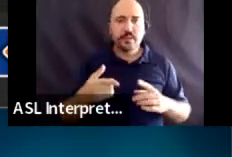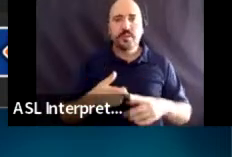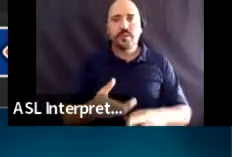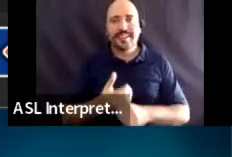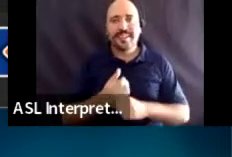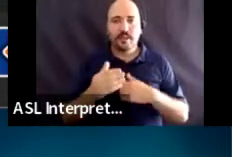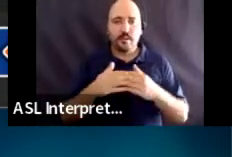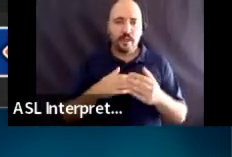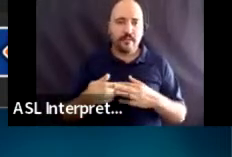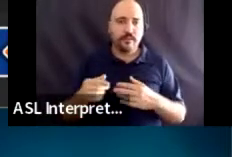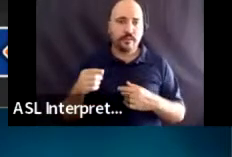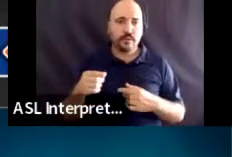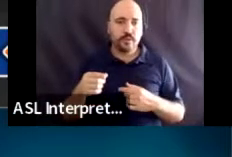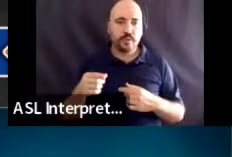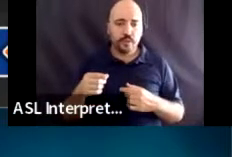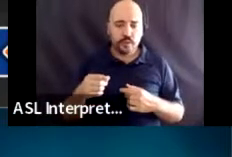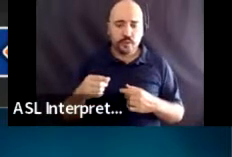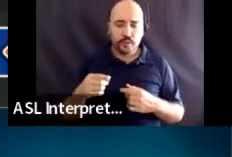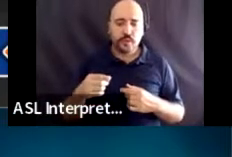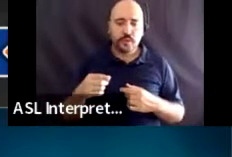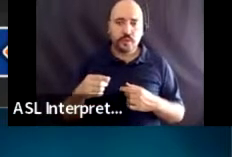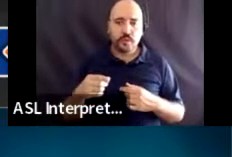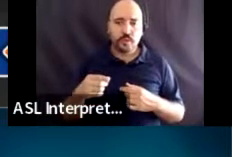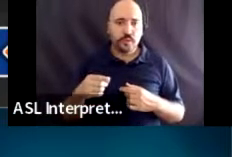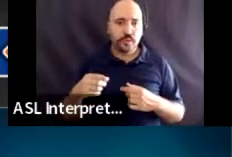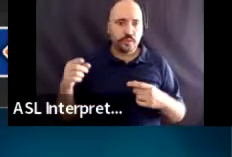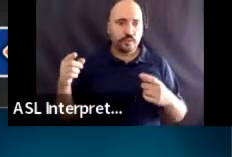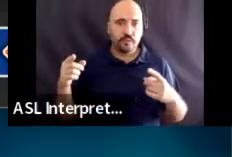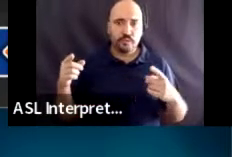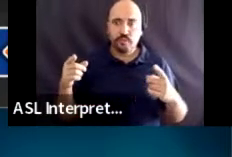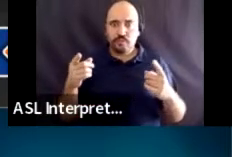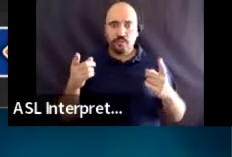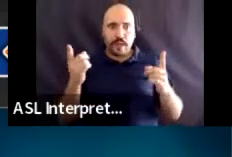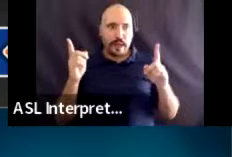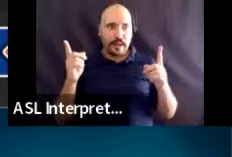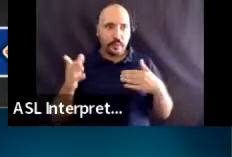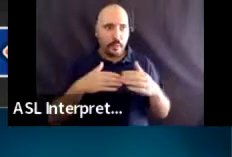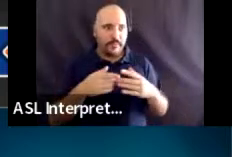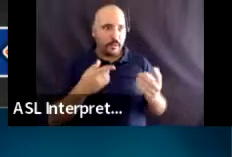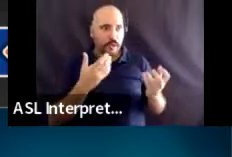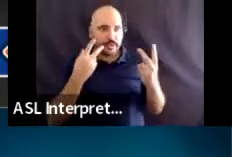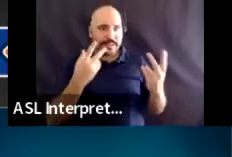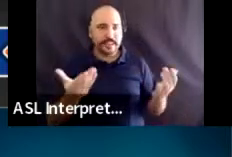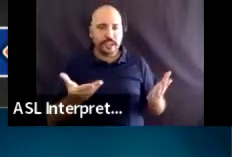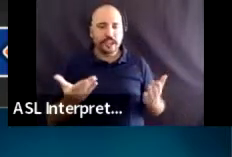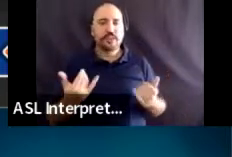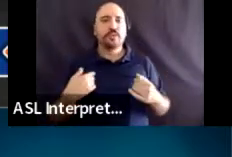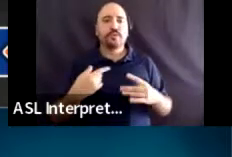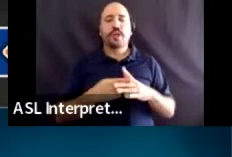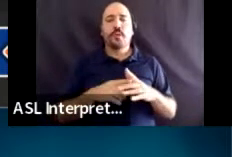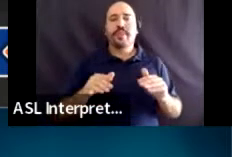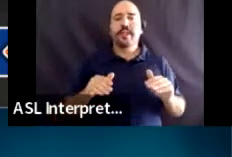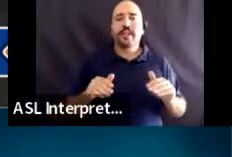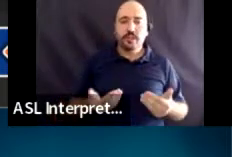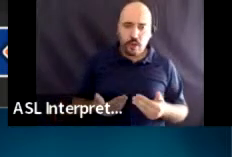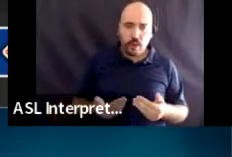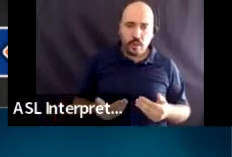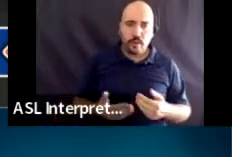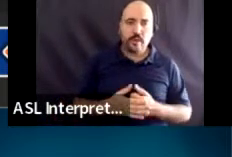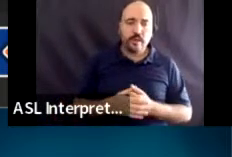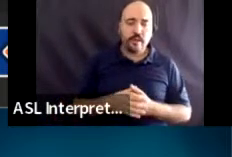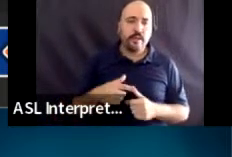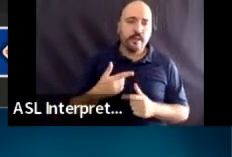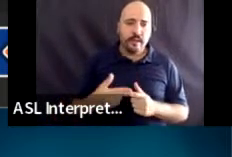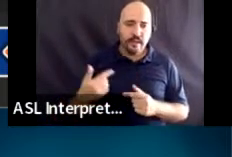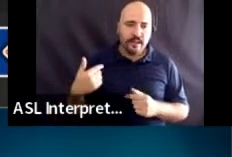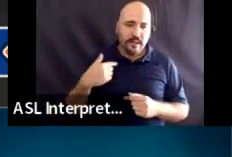you are coming to consume here. So we're going to start with some intro stuff, and then we're going to